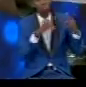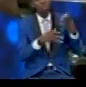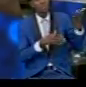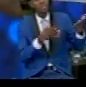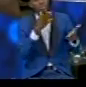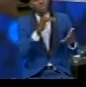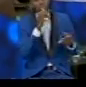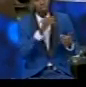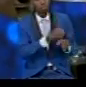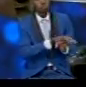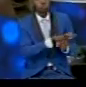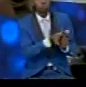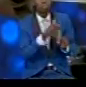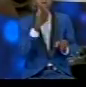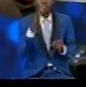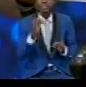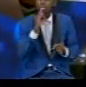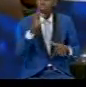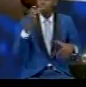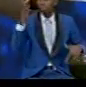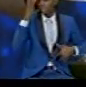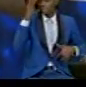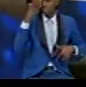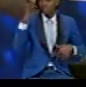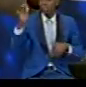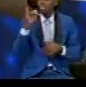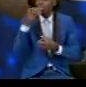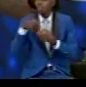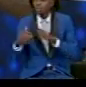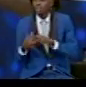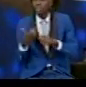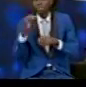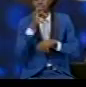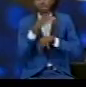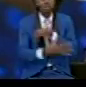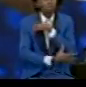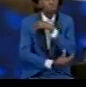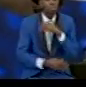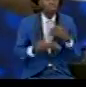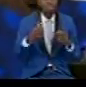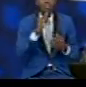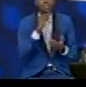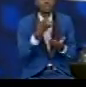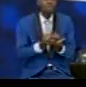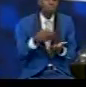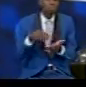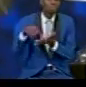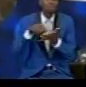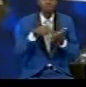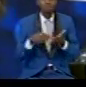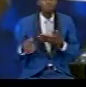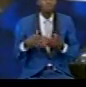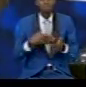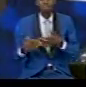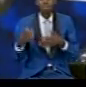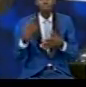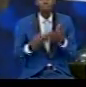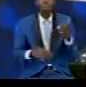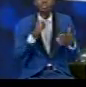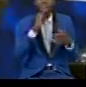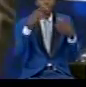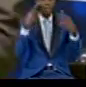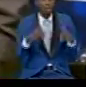there's problem, there's plague, there's disease, there's poverty, there's economy, there's this and that, whatever is happening,